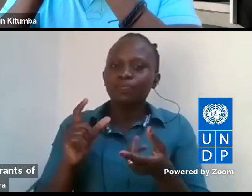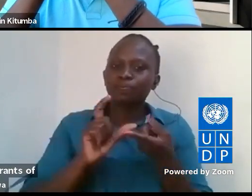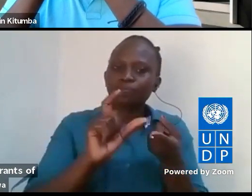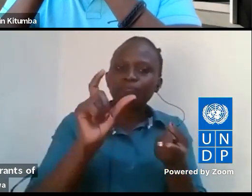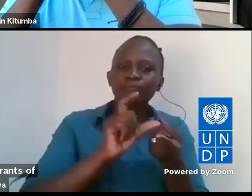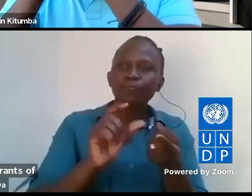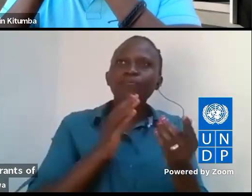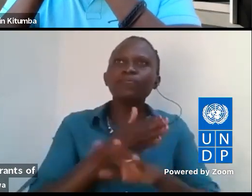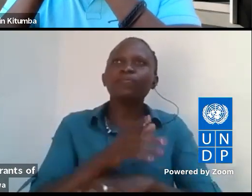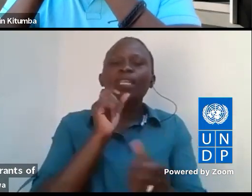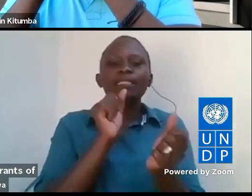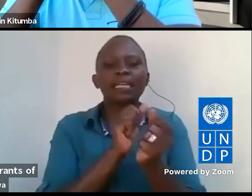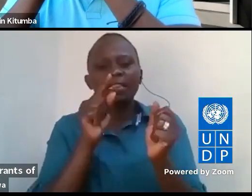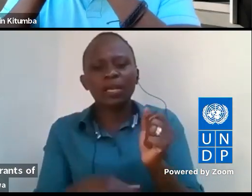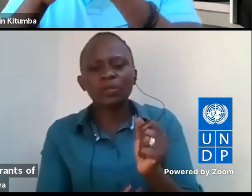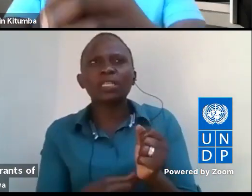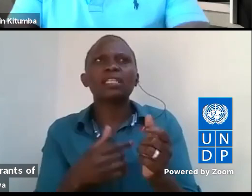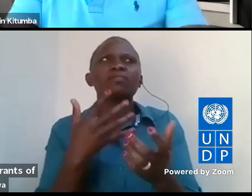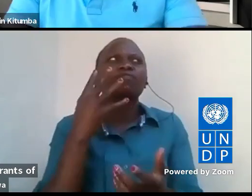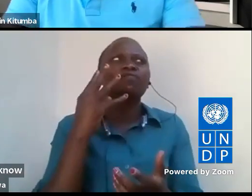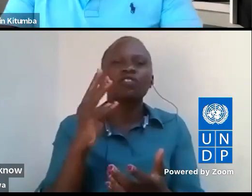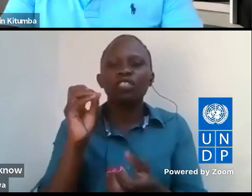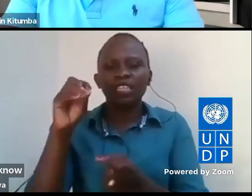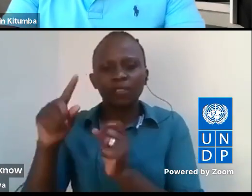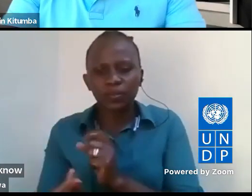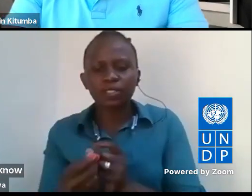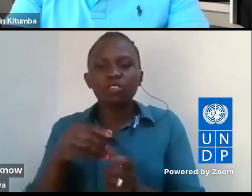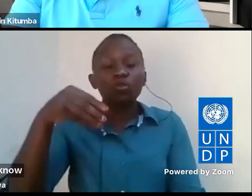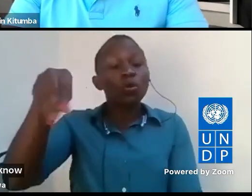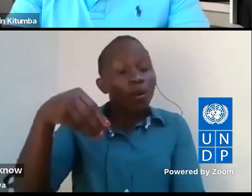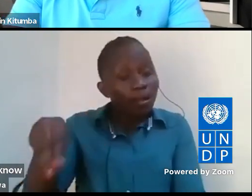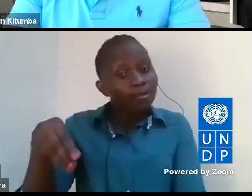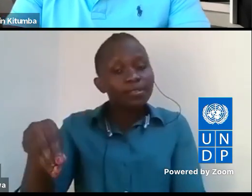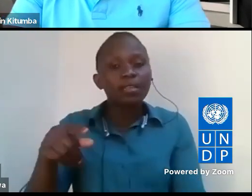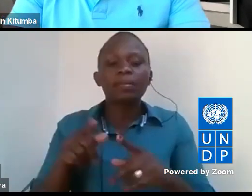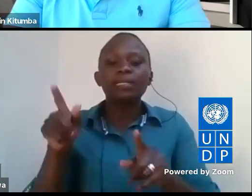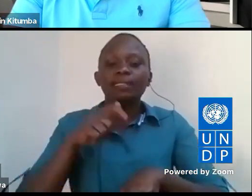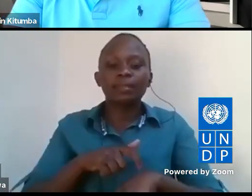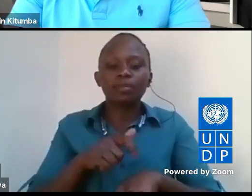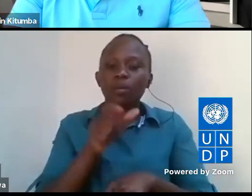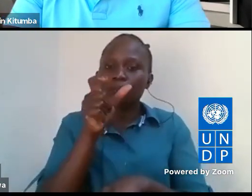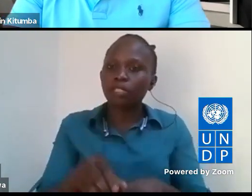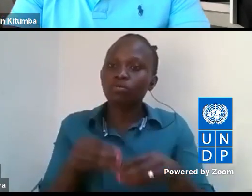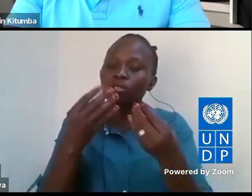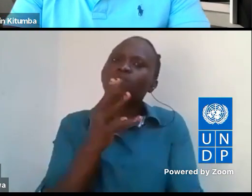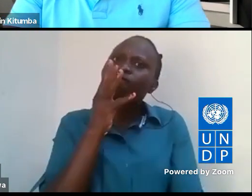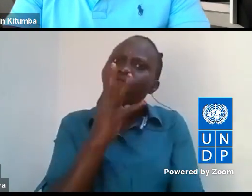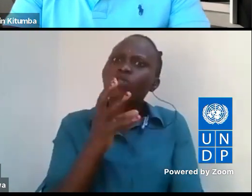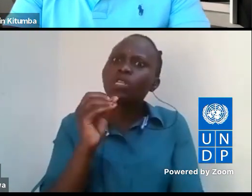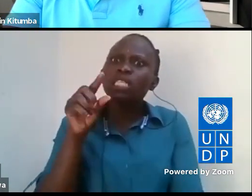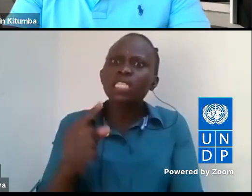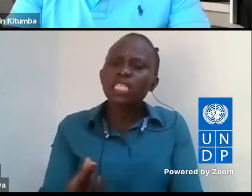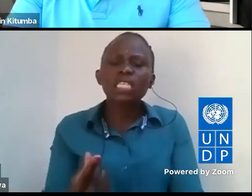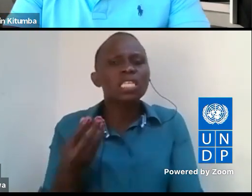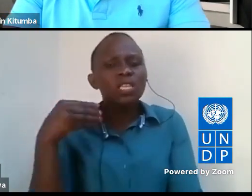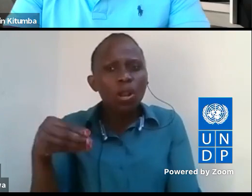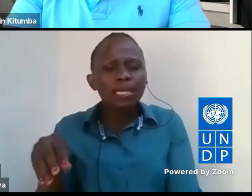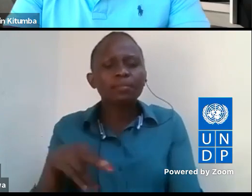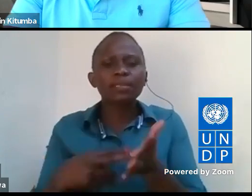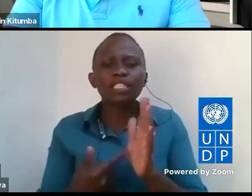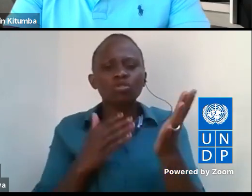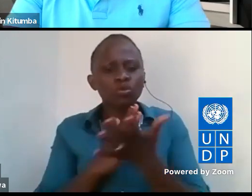to 40,000 US dollars. But by the time someone gives you 40K, it's understandable that they want to make sure that you are a real